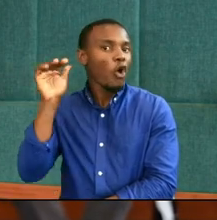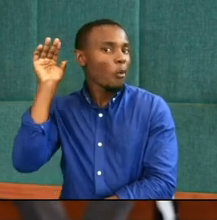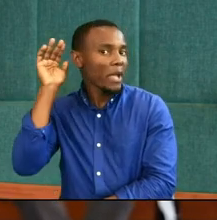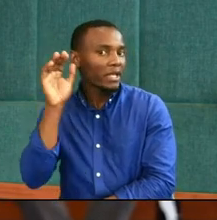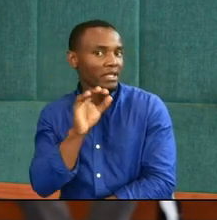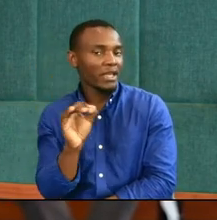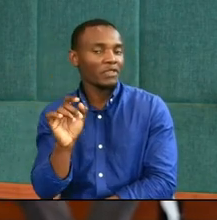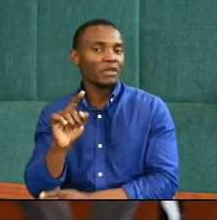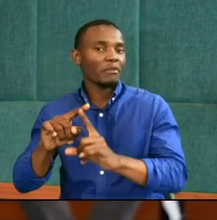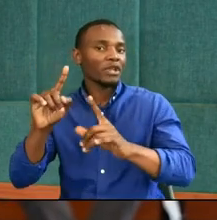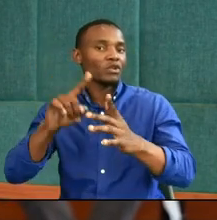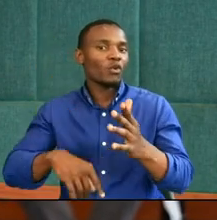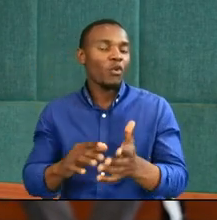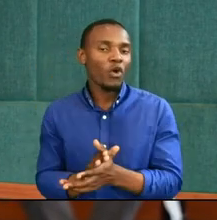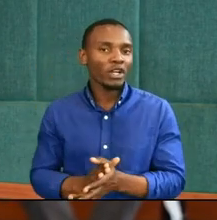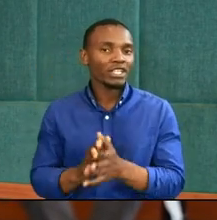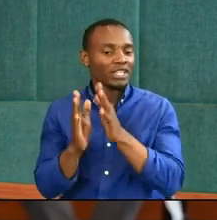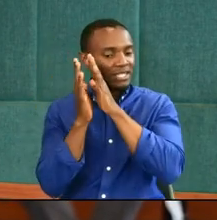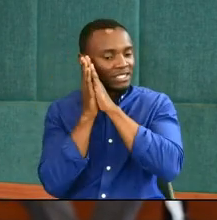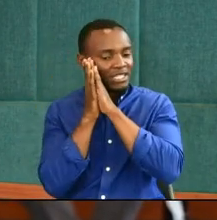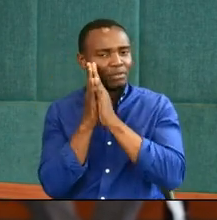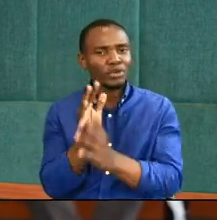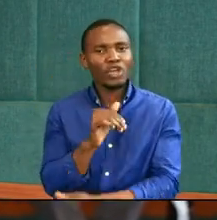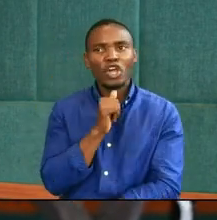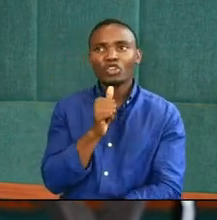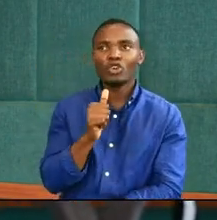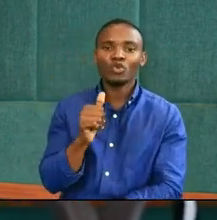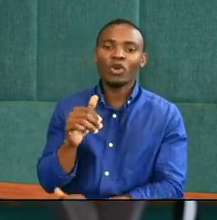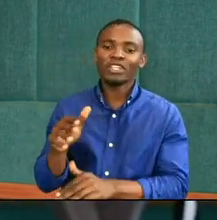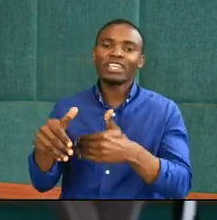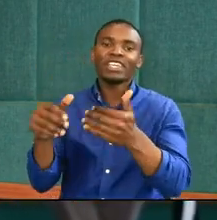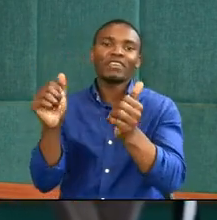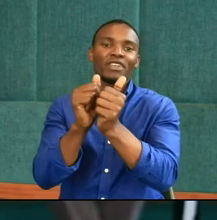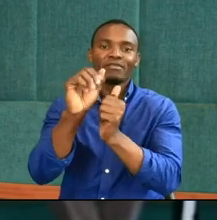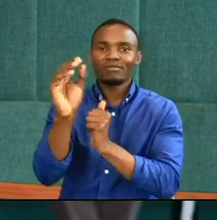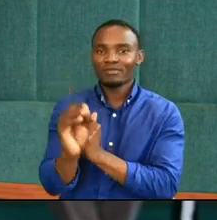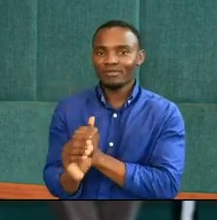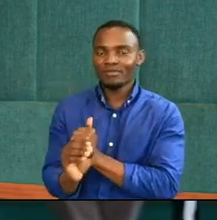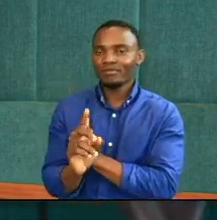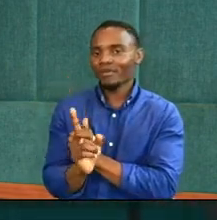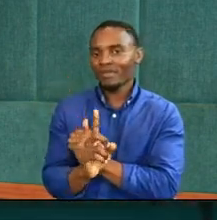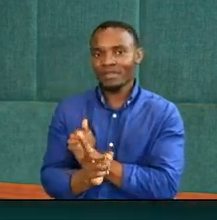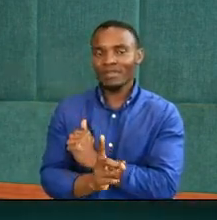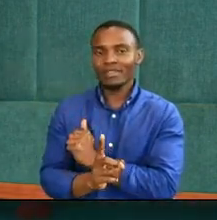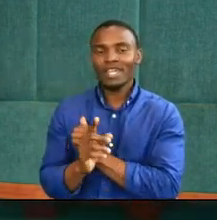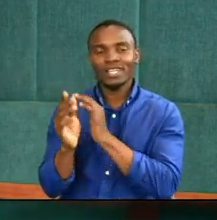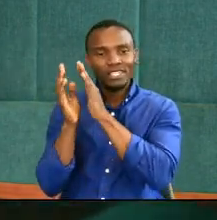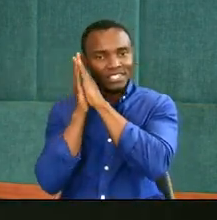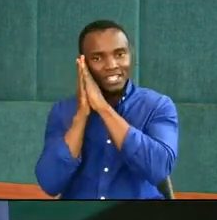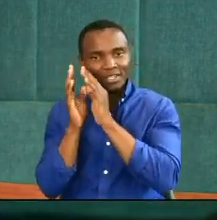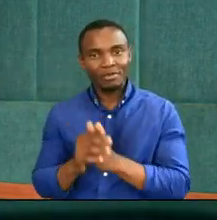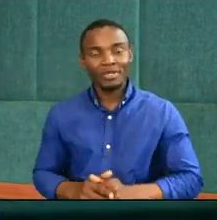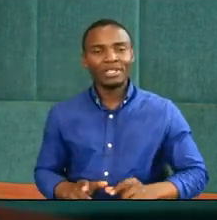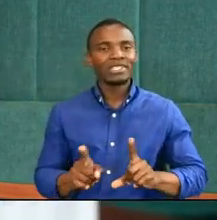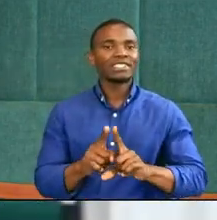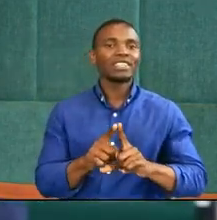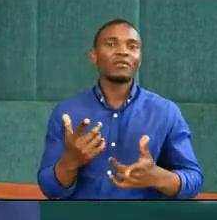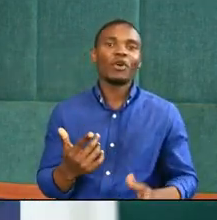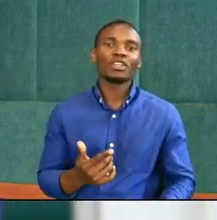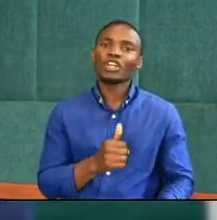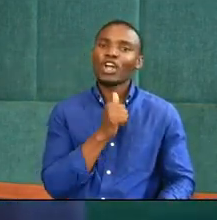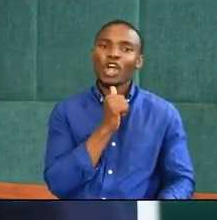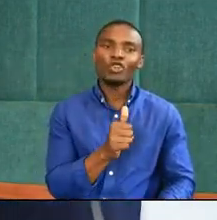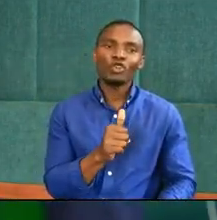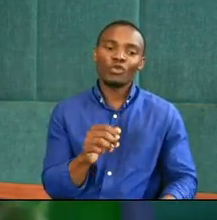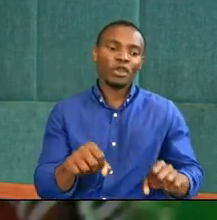sleep. Not returning your tithe and offering, no, sleep. Not breaking the Sabbath,